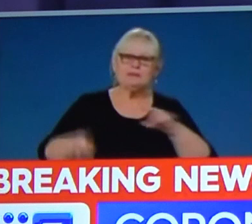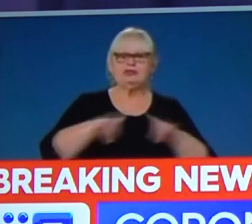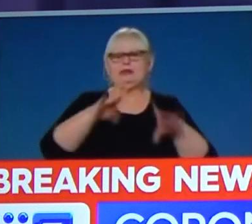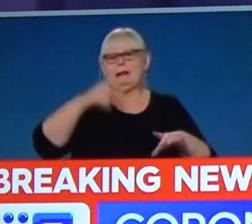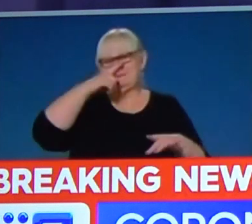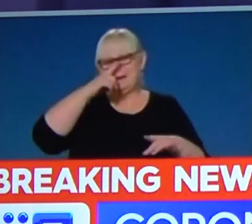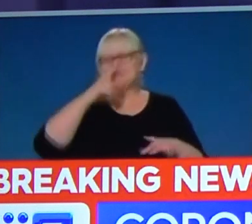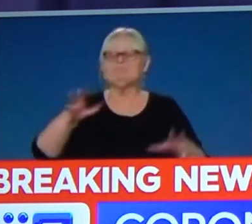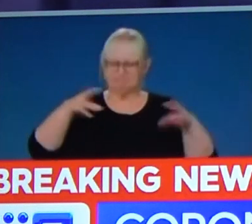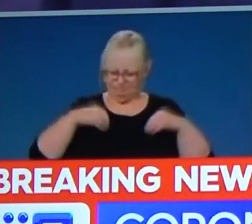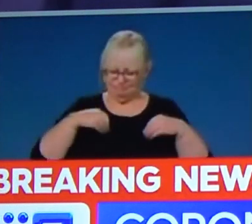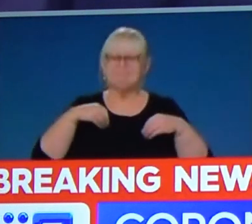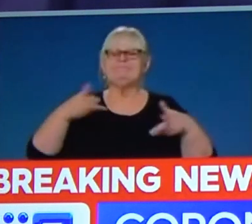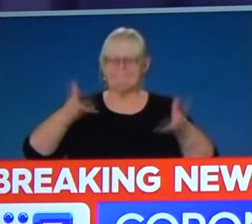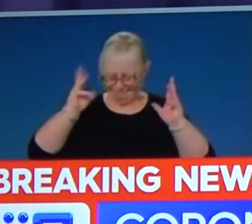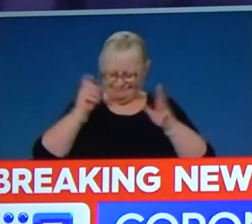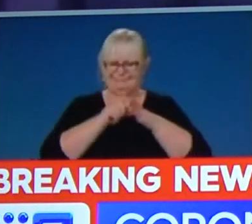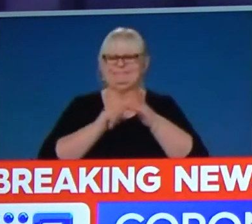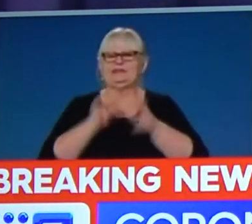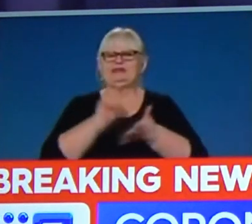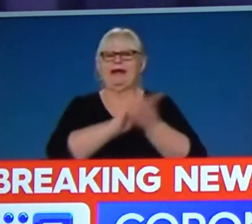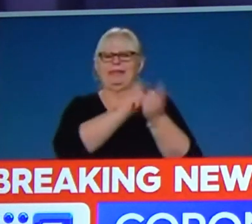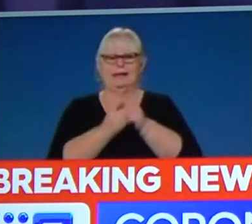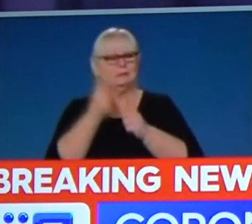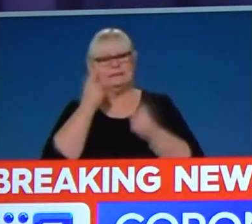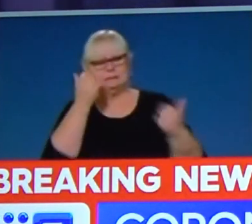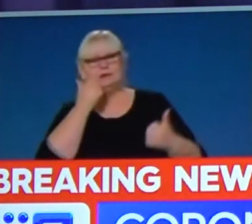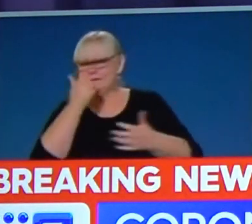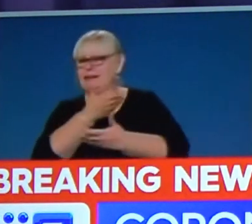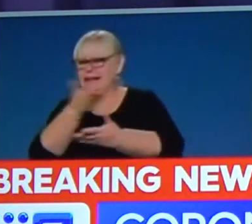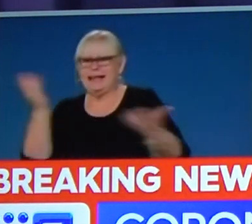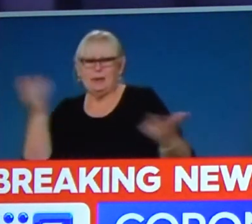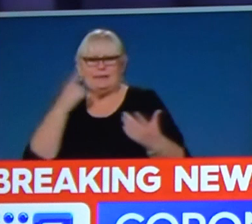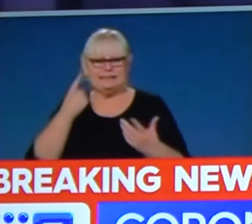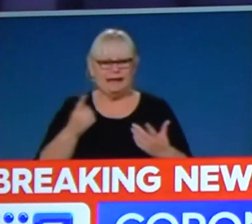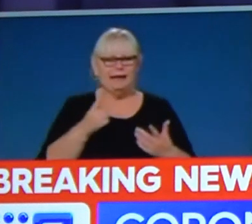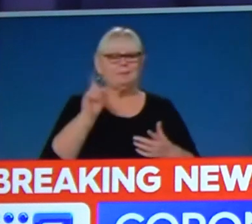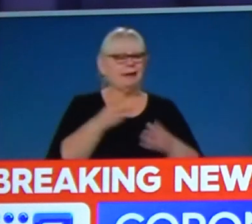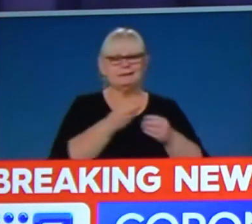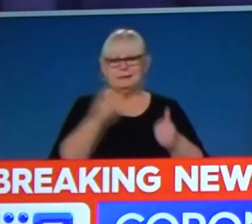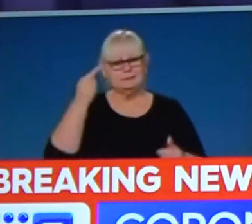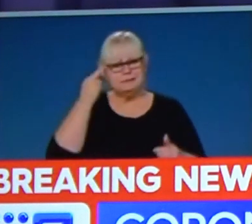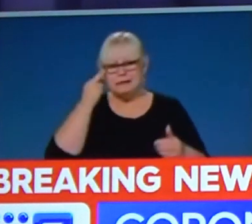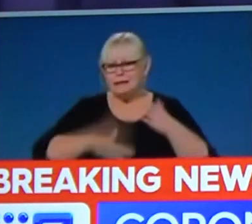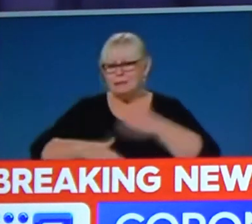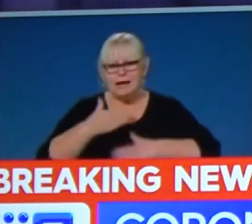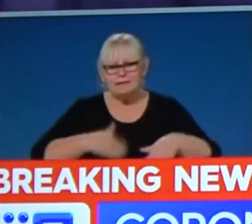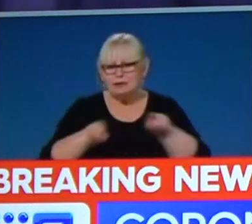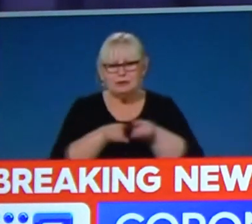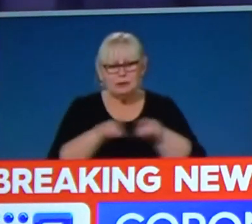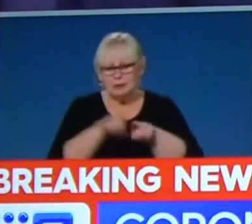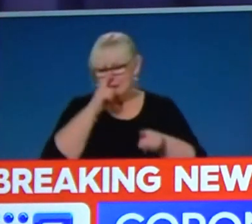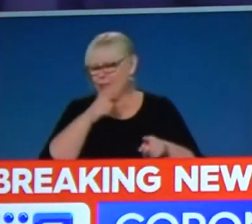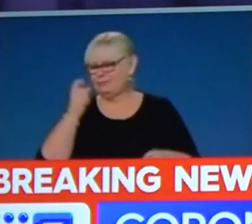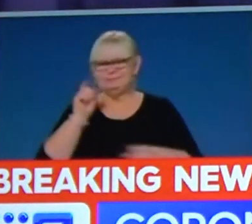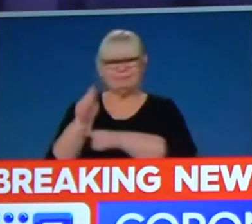Australians have done the right thing in the last week. We've seen huge evidence of that, but we've also seen some very silly behaviour of people who haven't